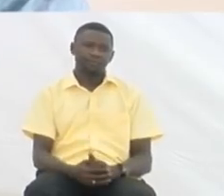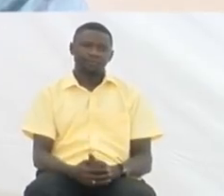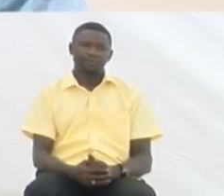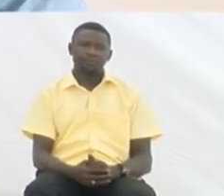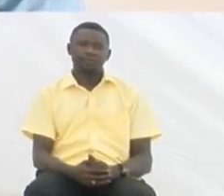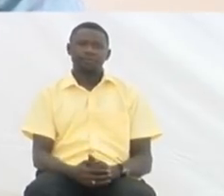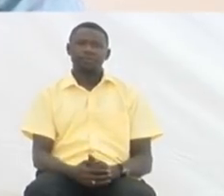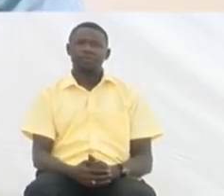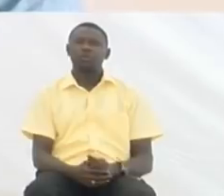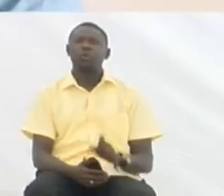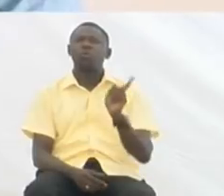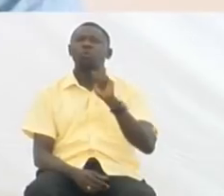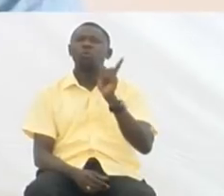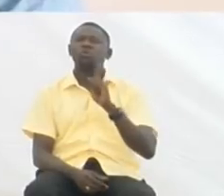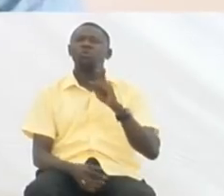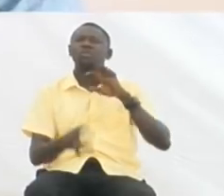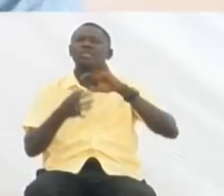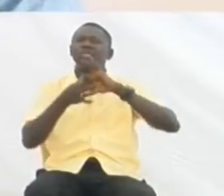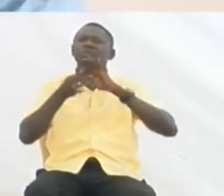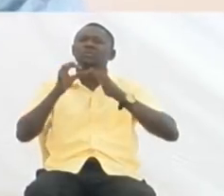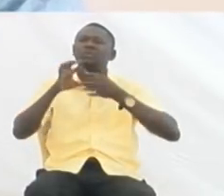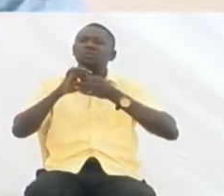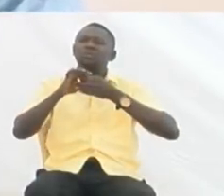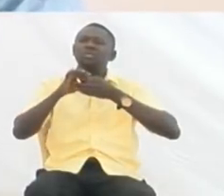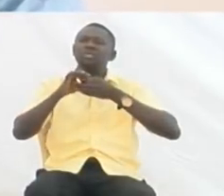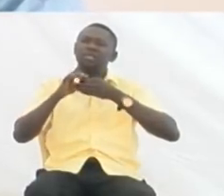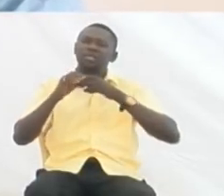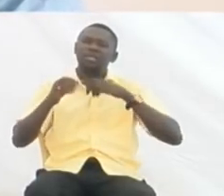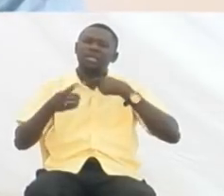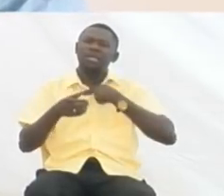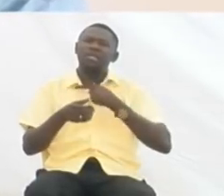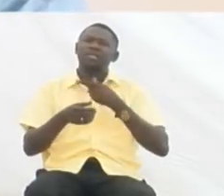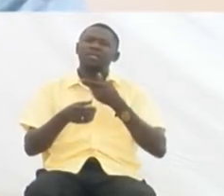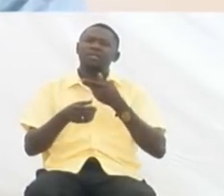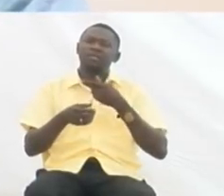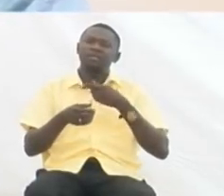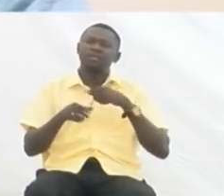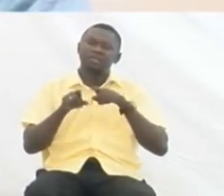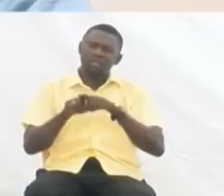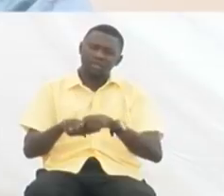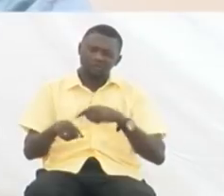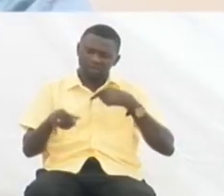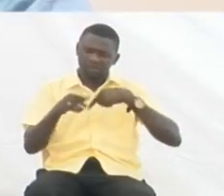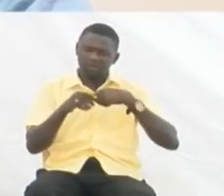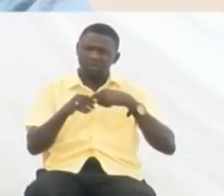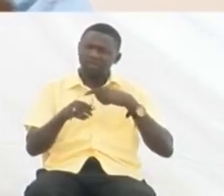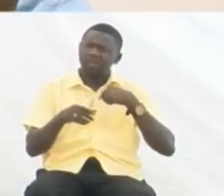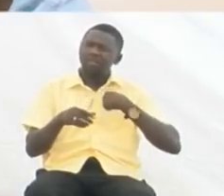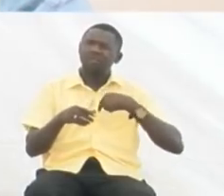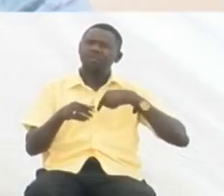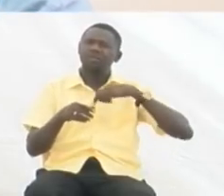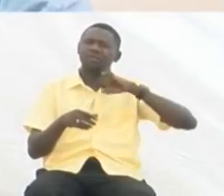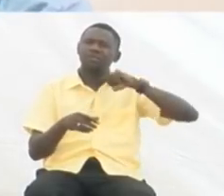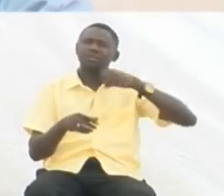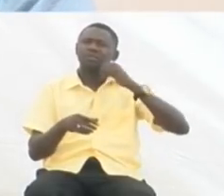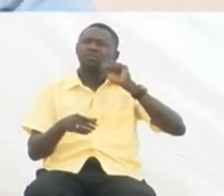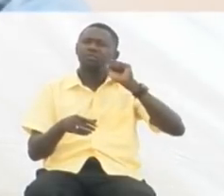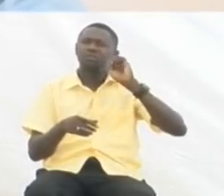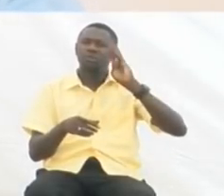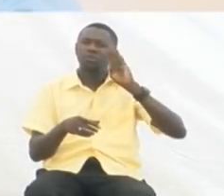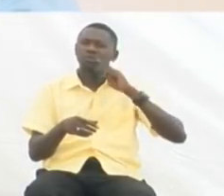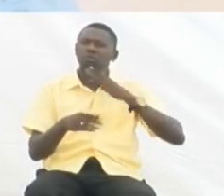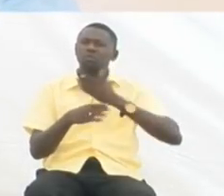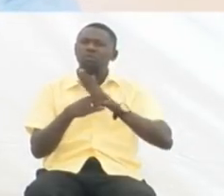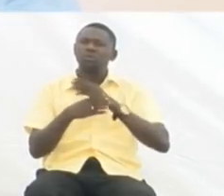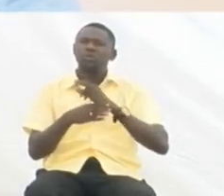What was the relationship like in Jambur between UDP supporters and the supporters